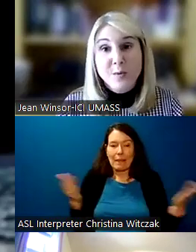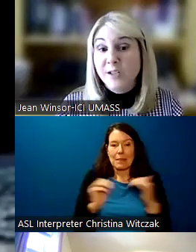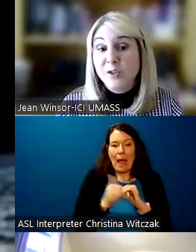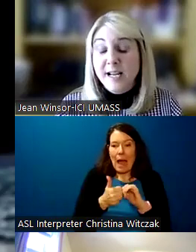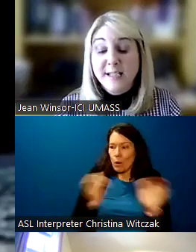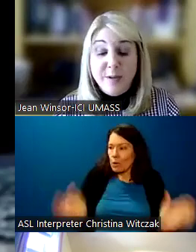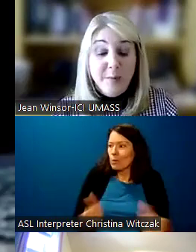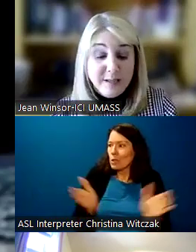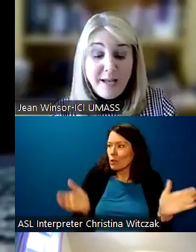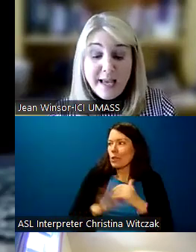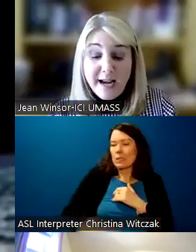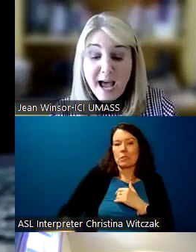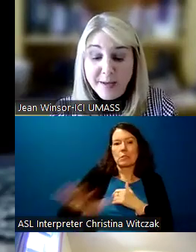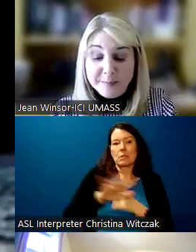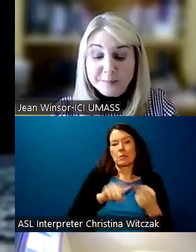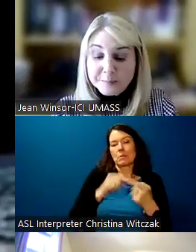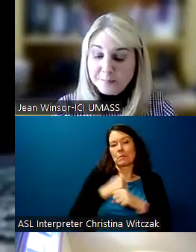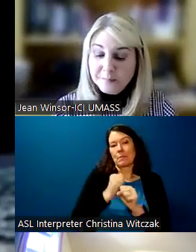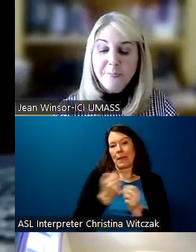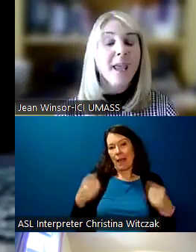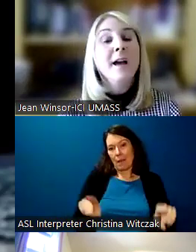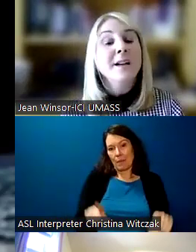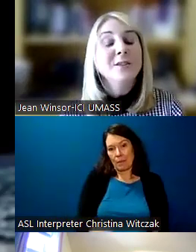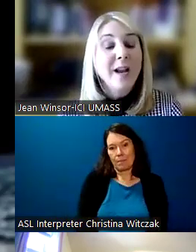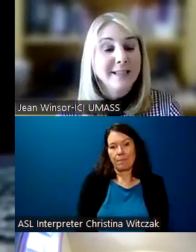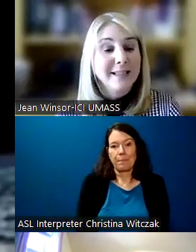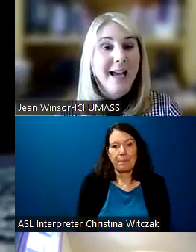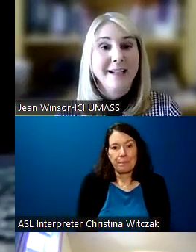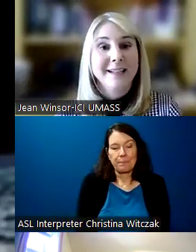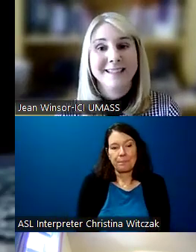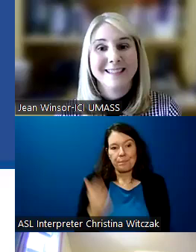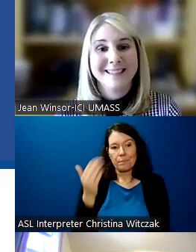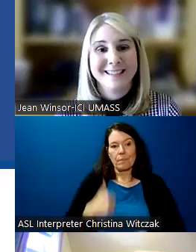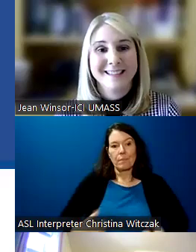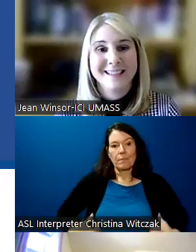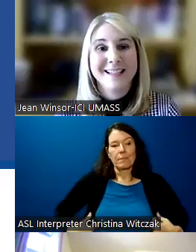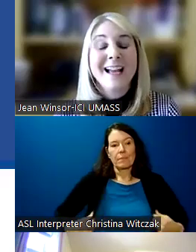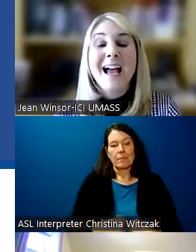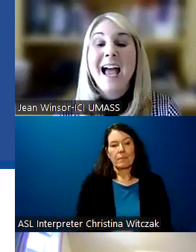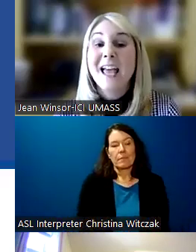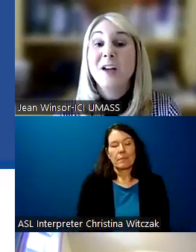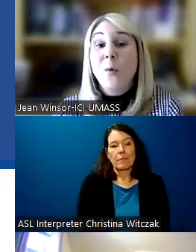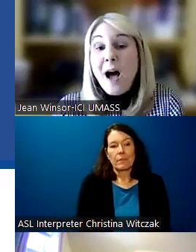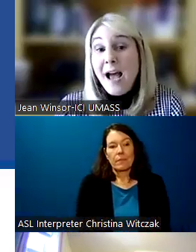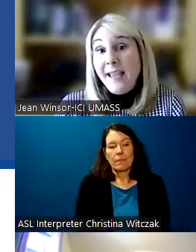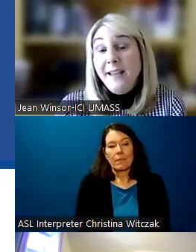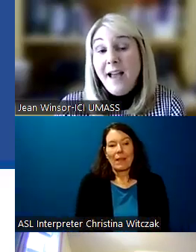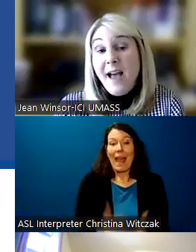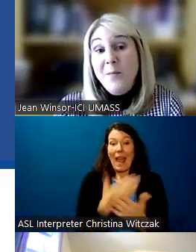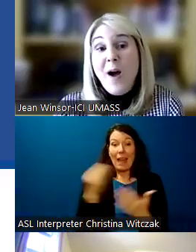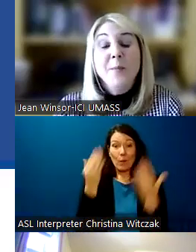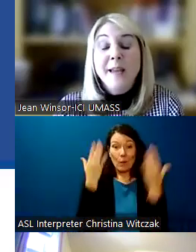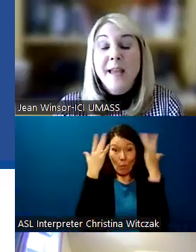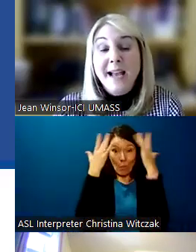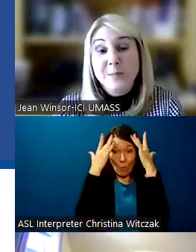encourage within your state to be able to make that happen? So next slide. And then why